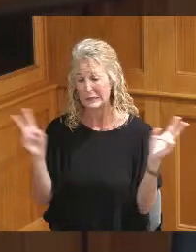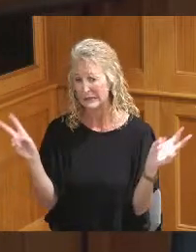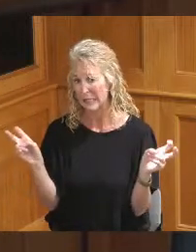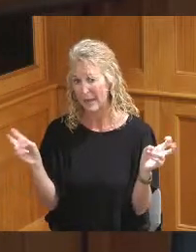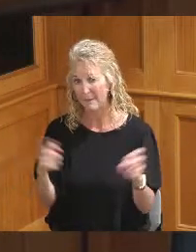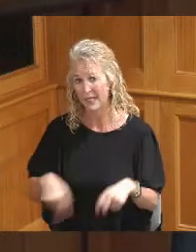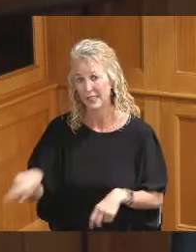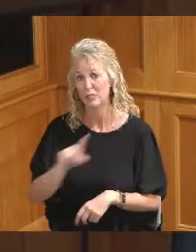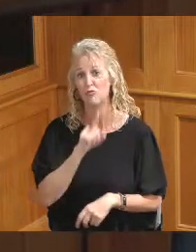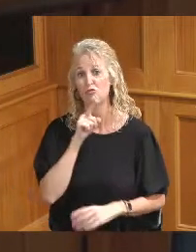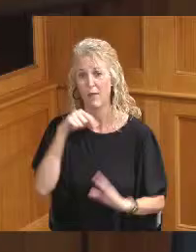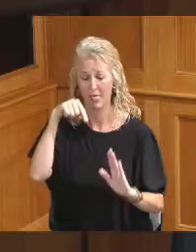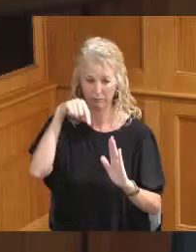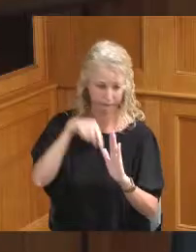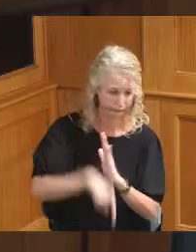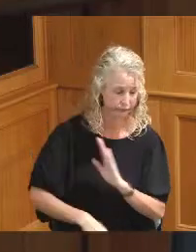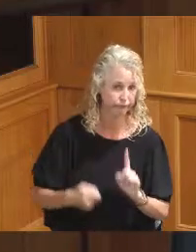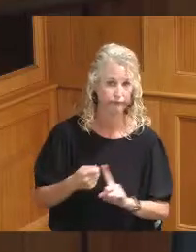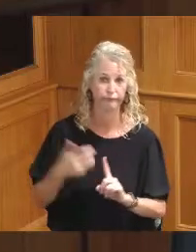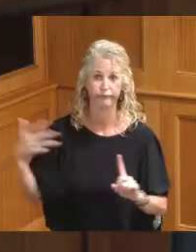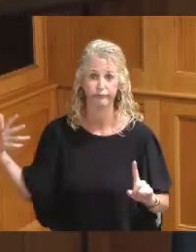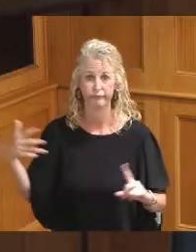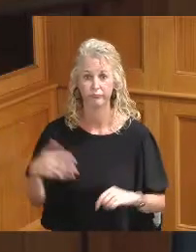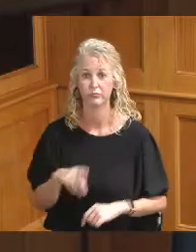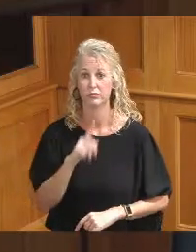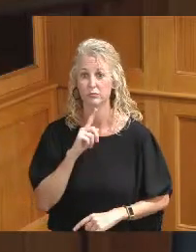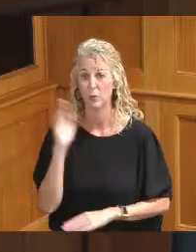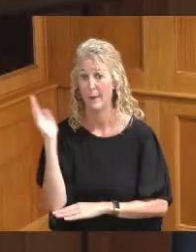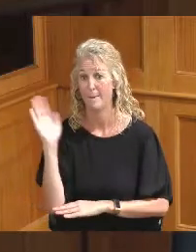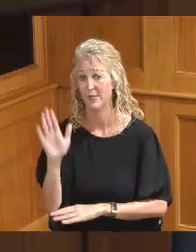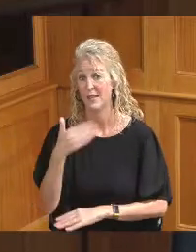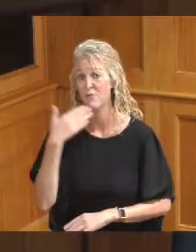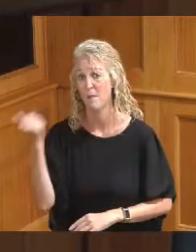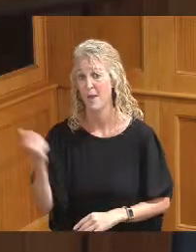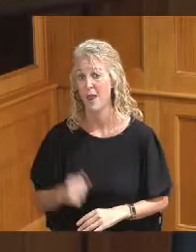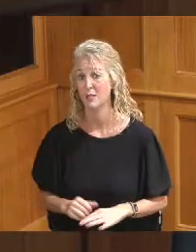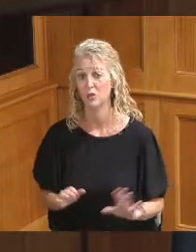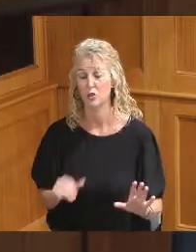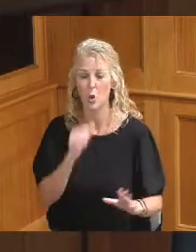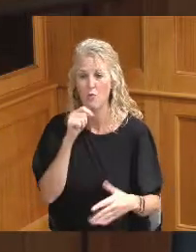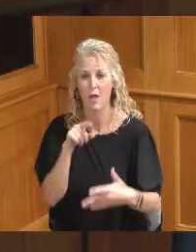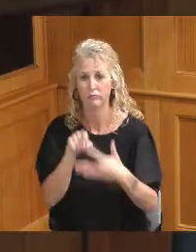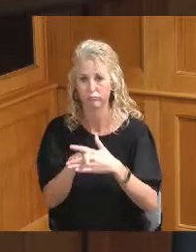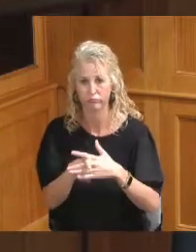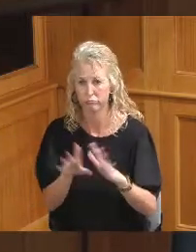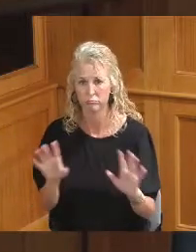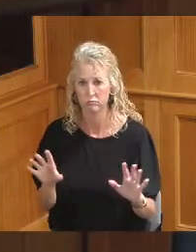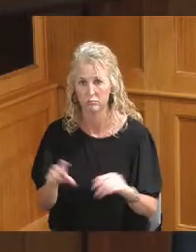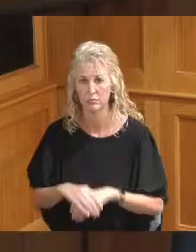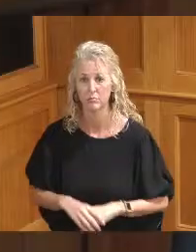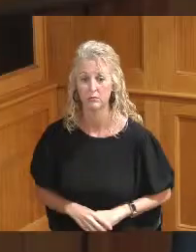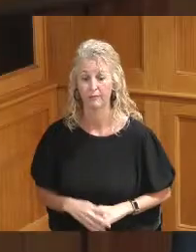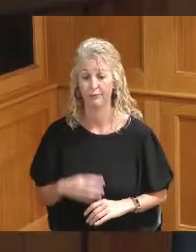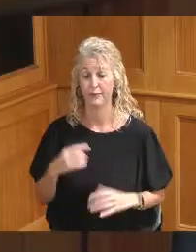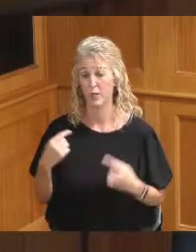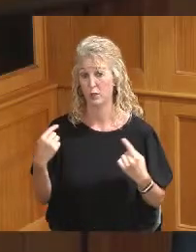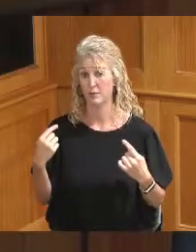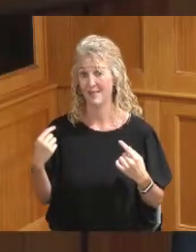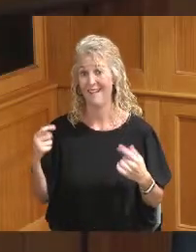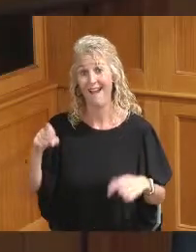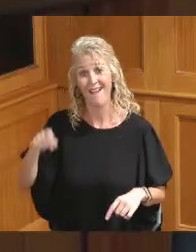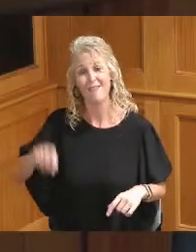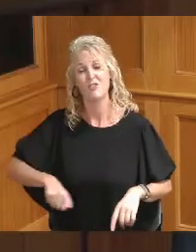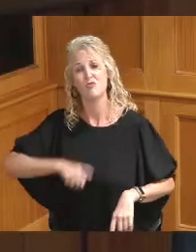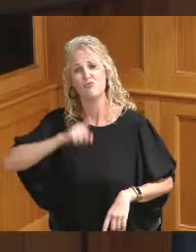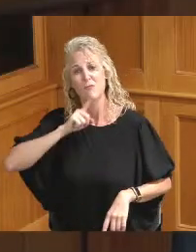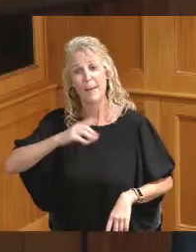have tried to do a thorough job to present the best you can, so it's nothing against you all. It's just I got to make sure